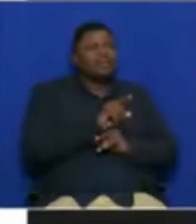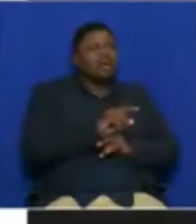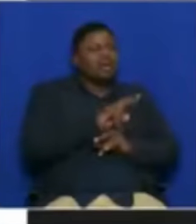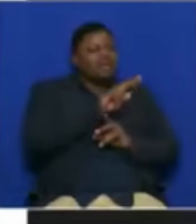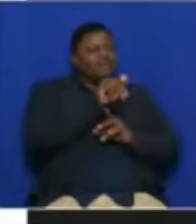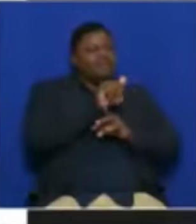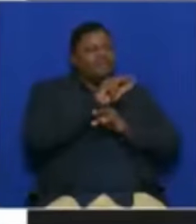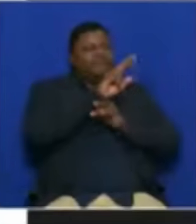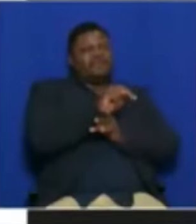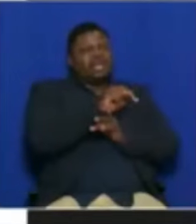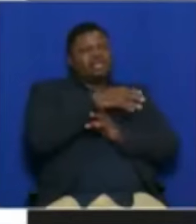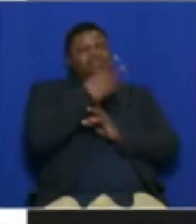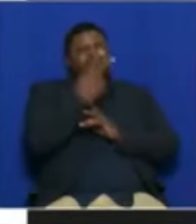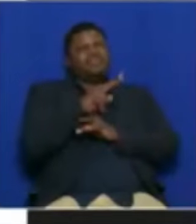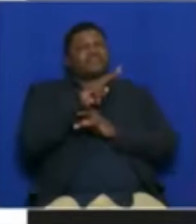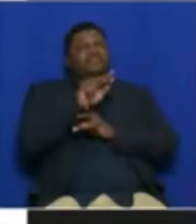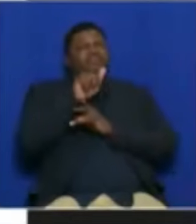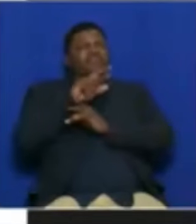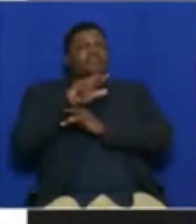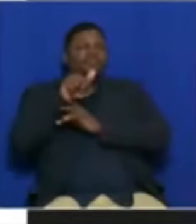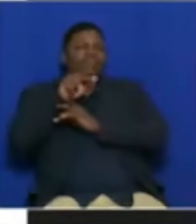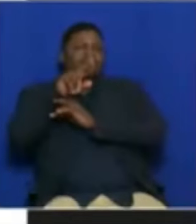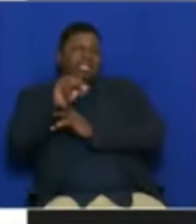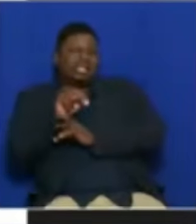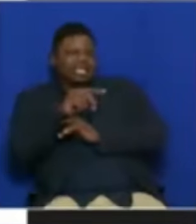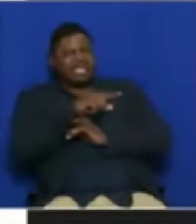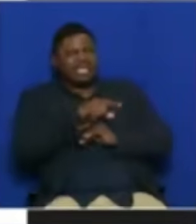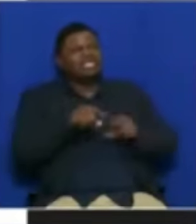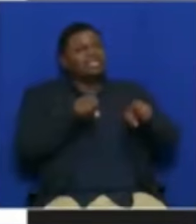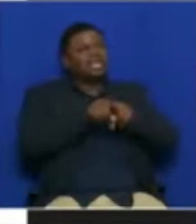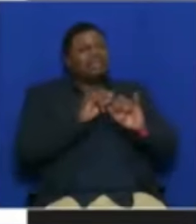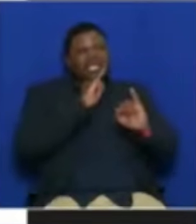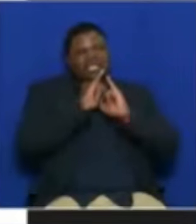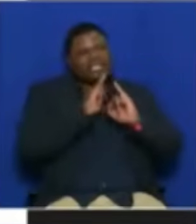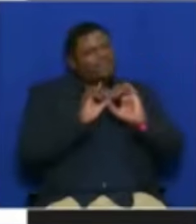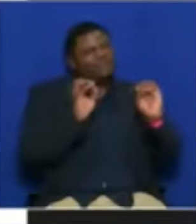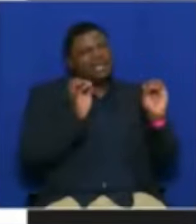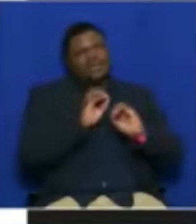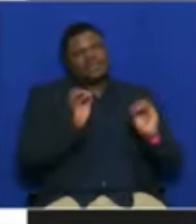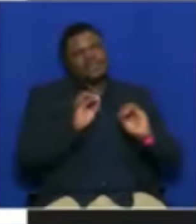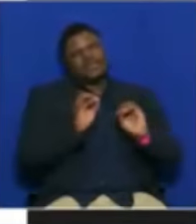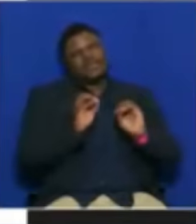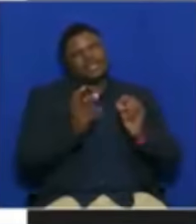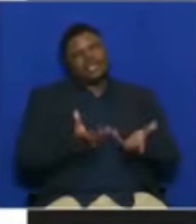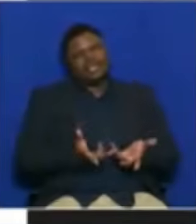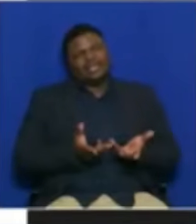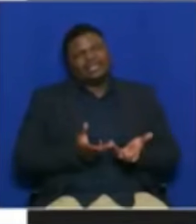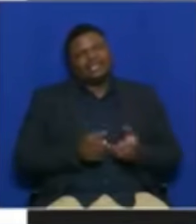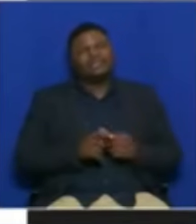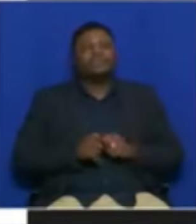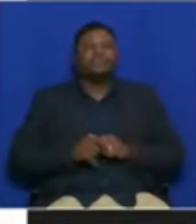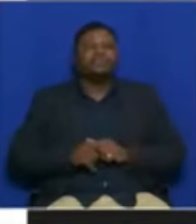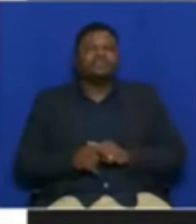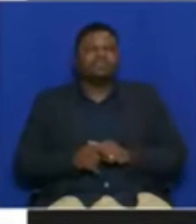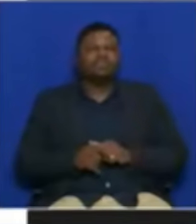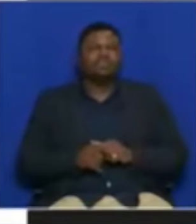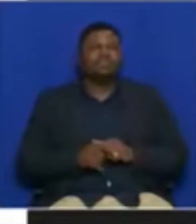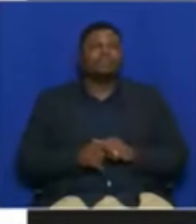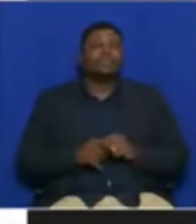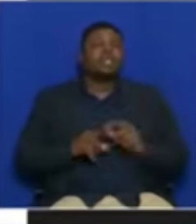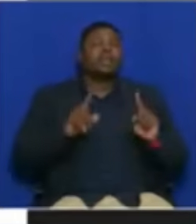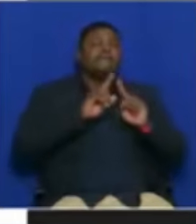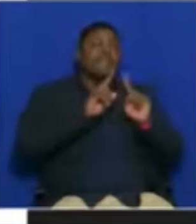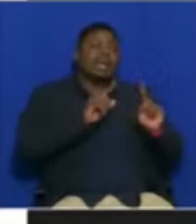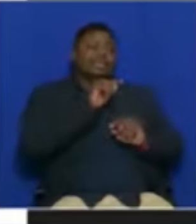in 2024, now it's an anomaly pointing to some level of corruption when he scores below